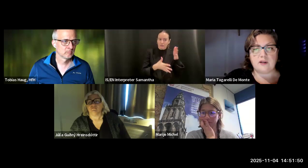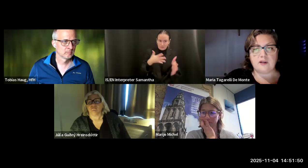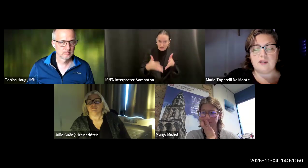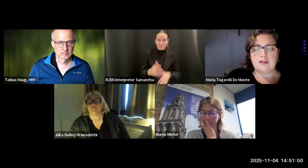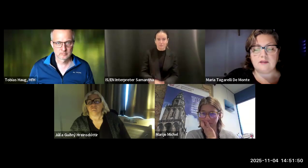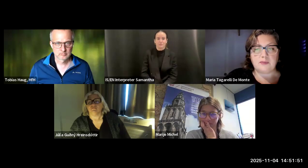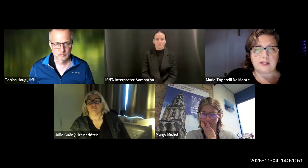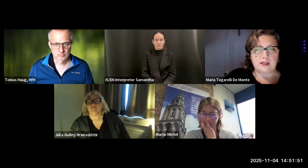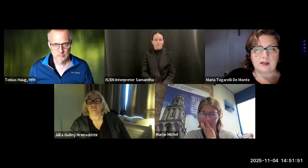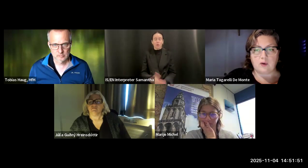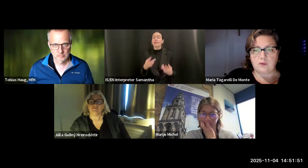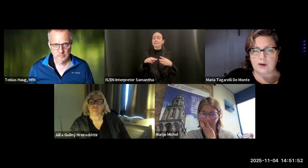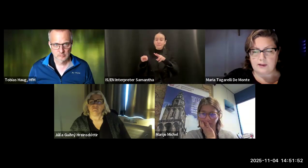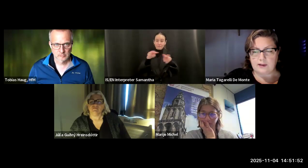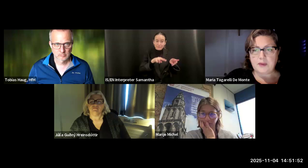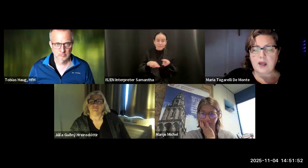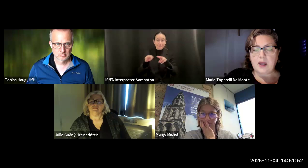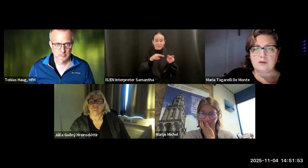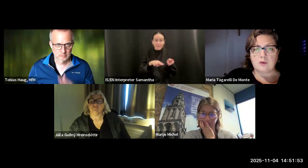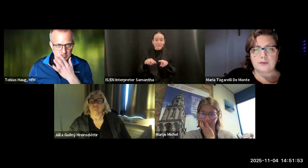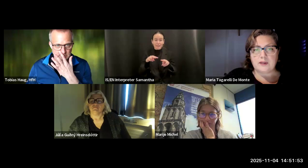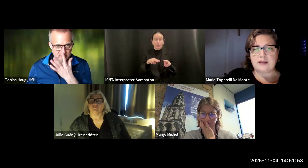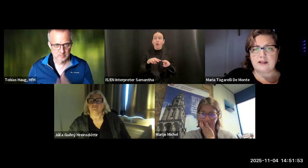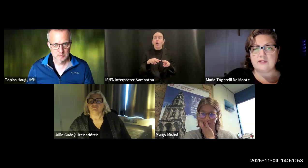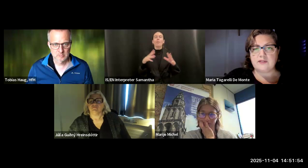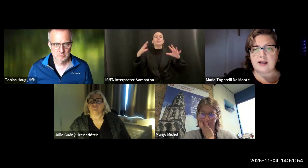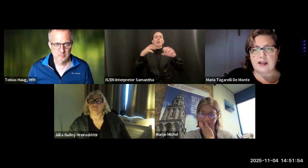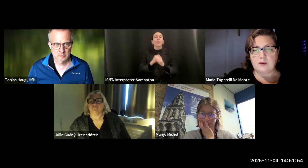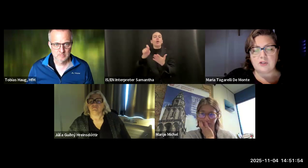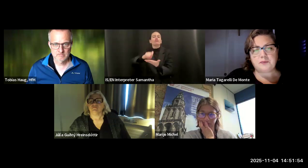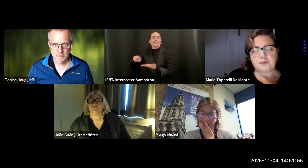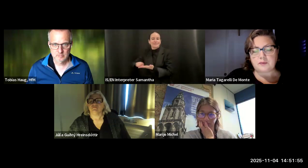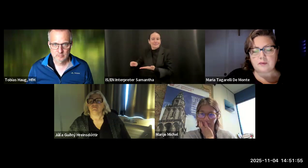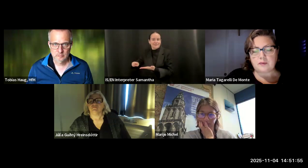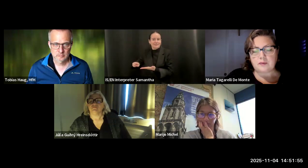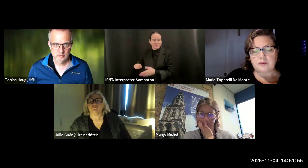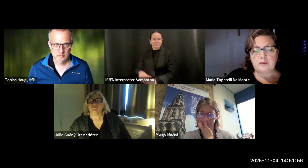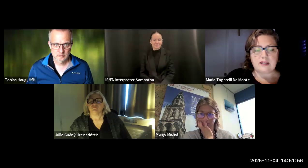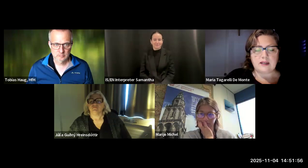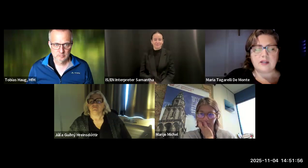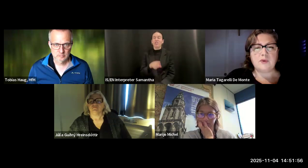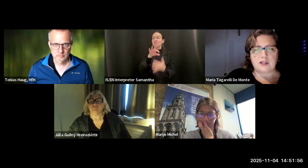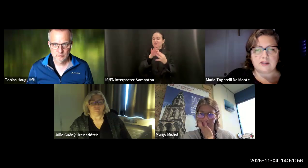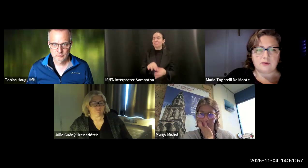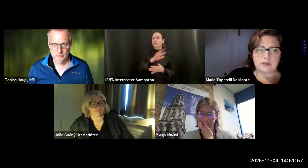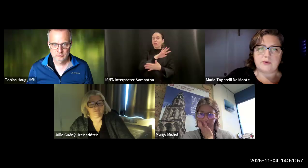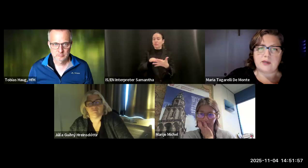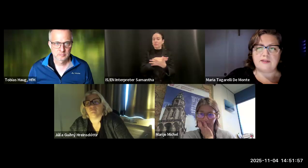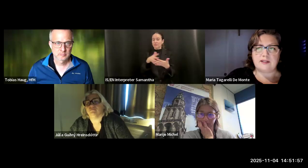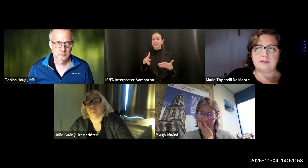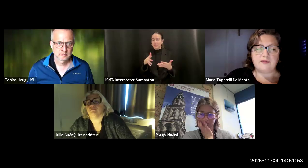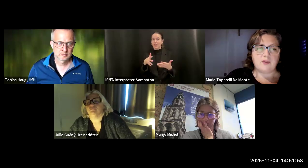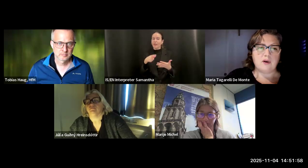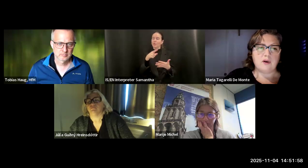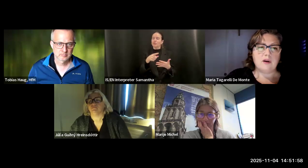part of a signed video in speaking or writing. So in the case of sign language, and the equivalent of